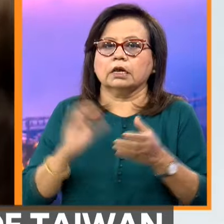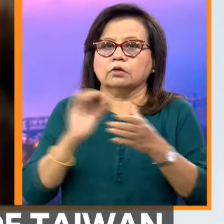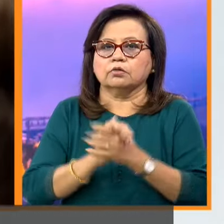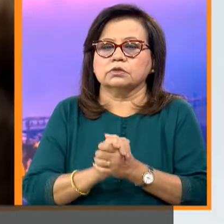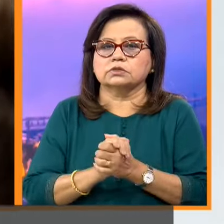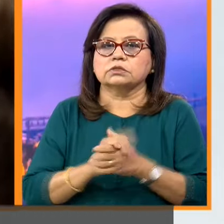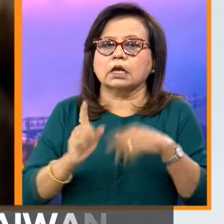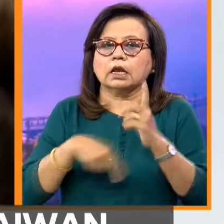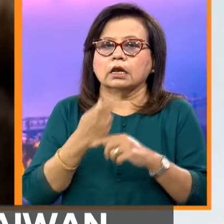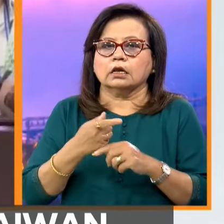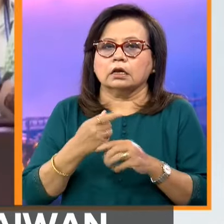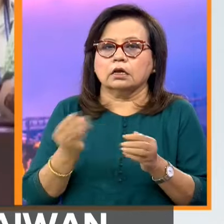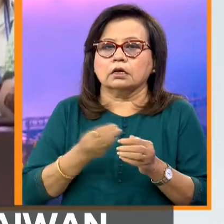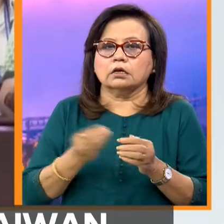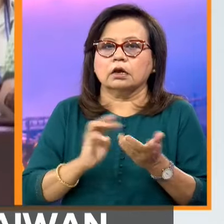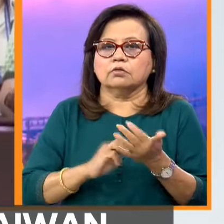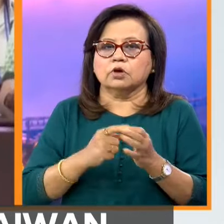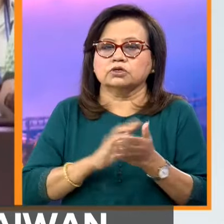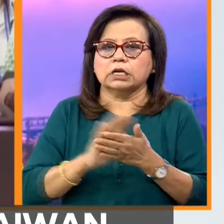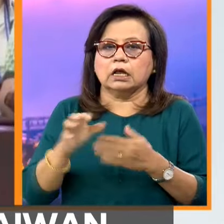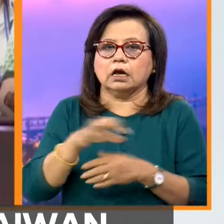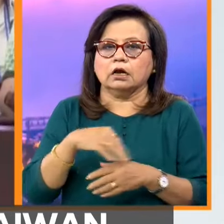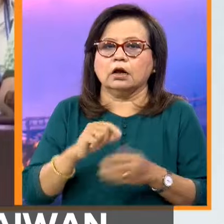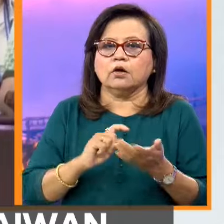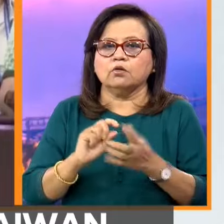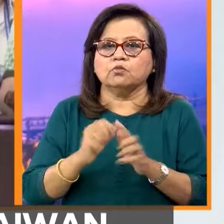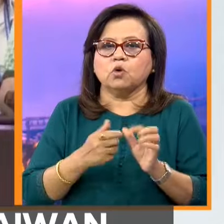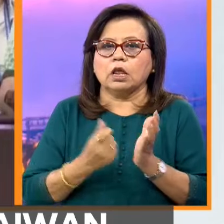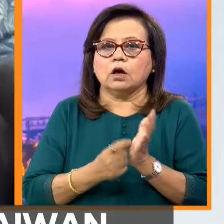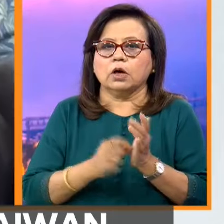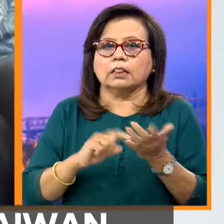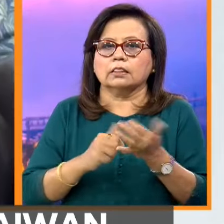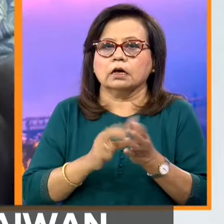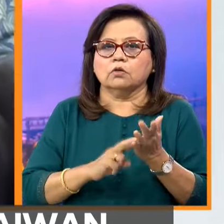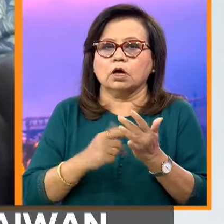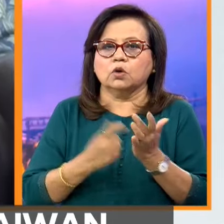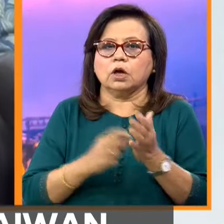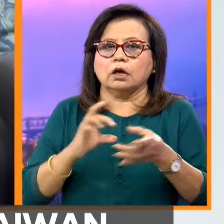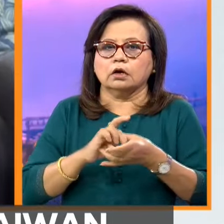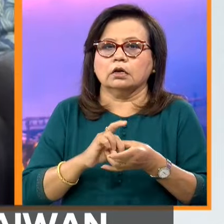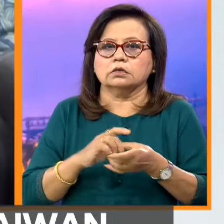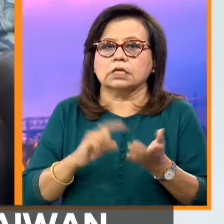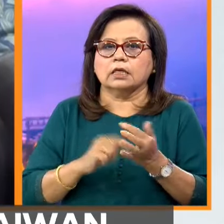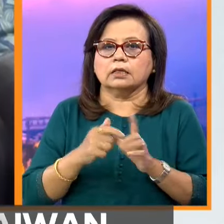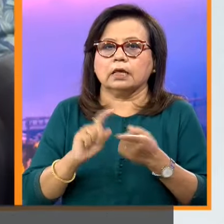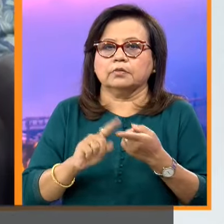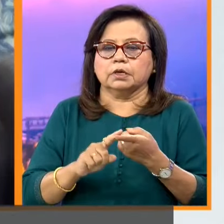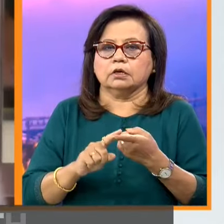with Beijing and others like the Marshall Islands, Palau and Tuvalu, which are allies of Taipei.